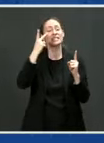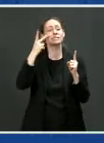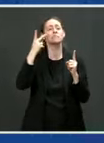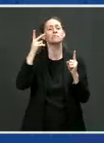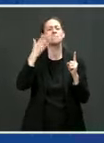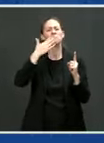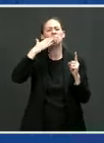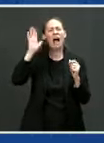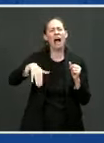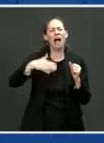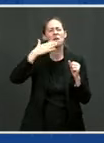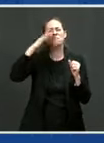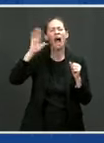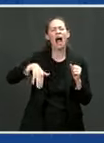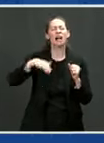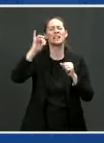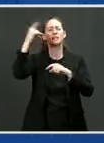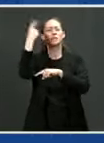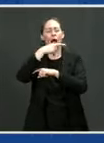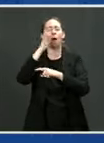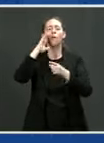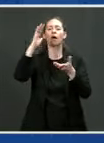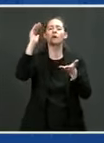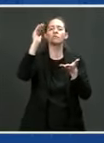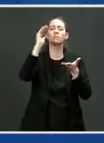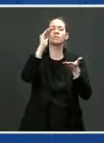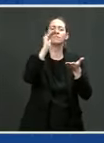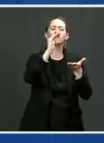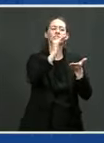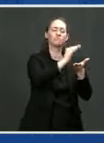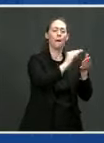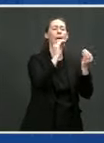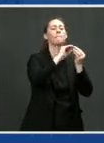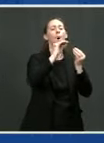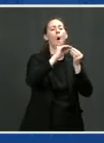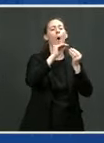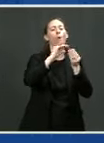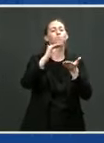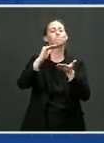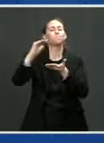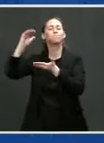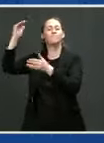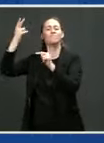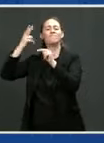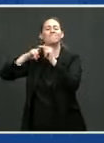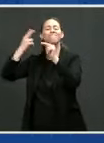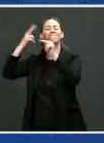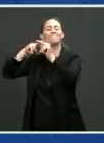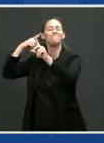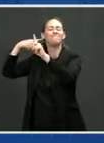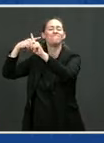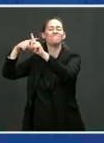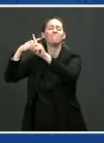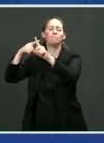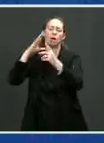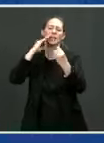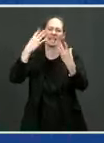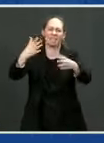That you're all gonna know that you're gonna make it by holding each other together, most